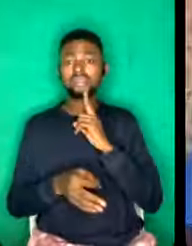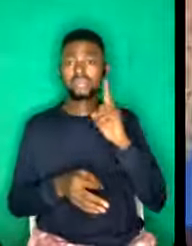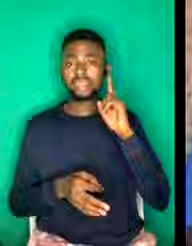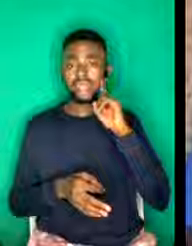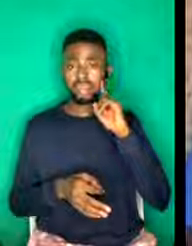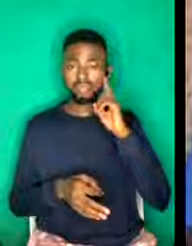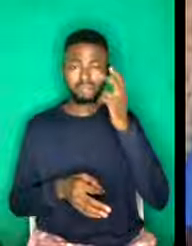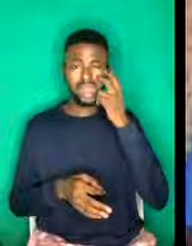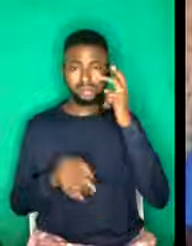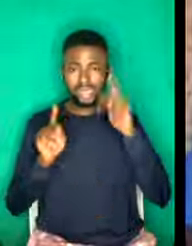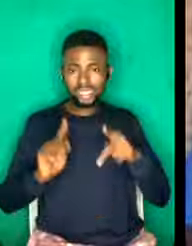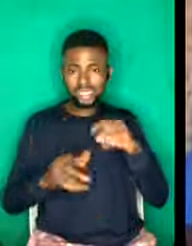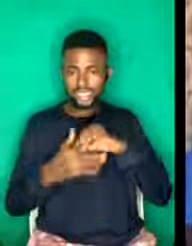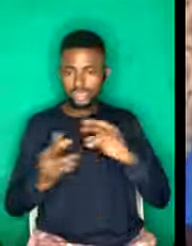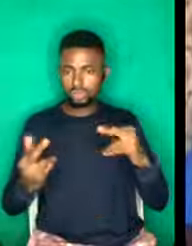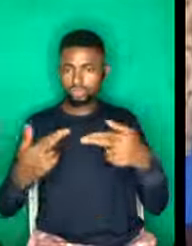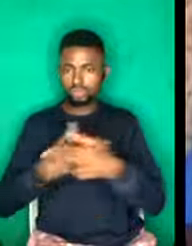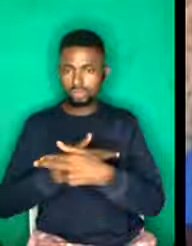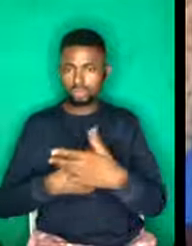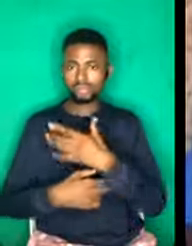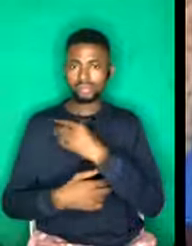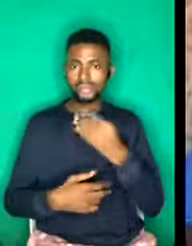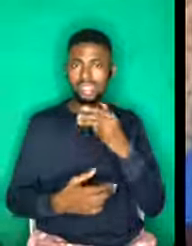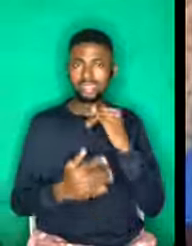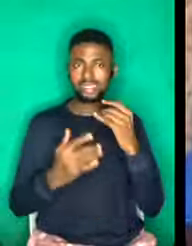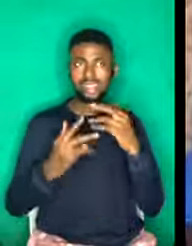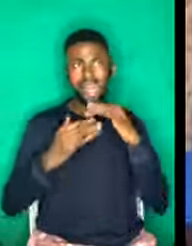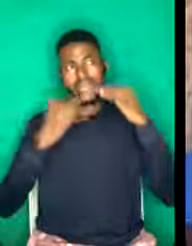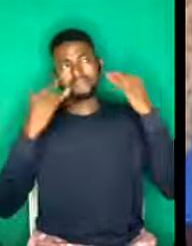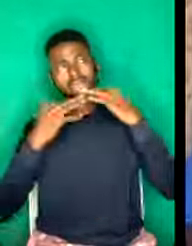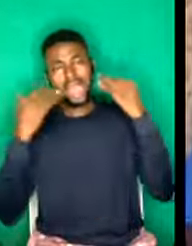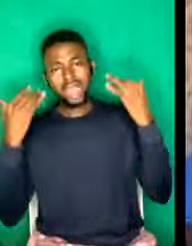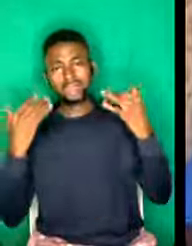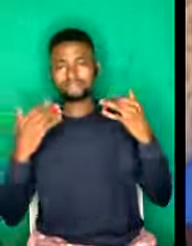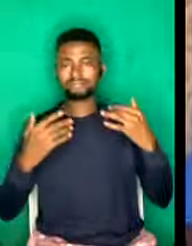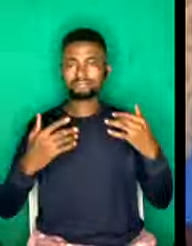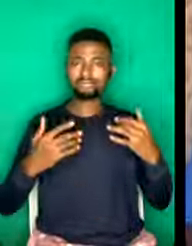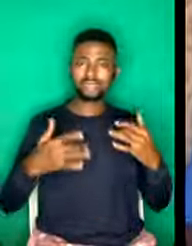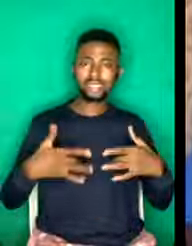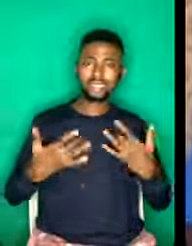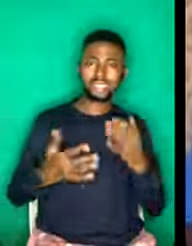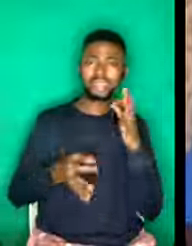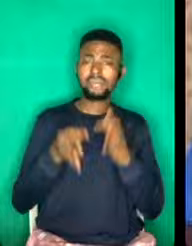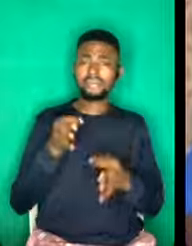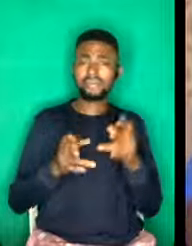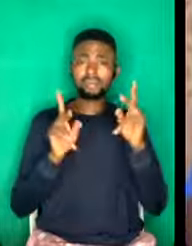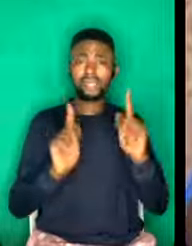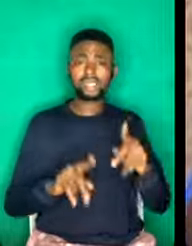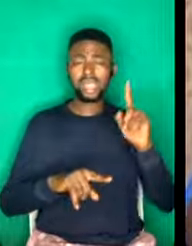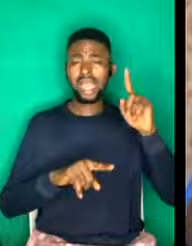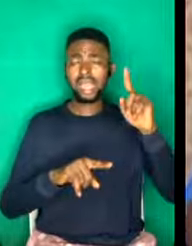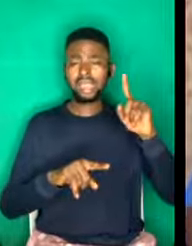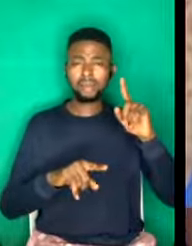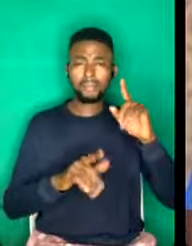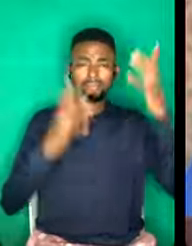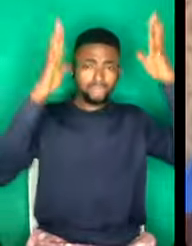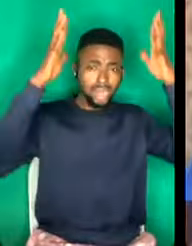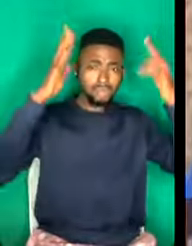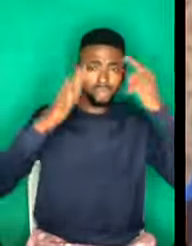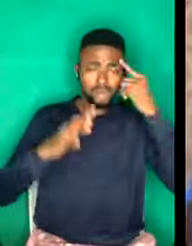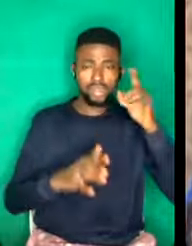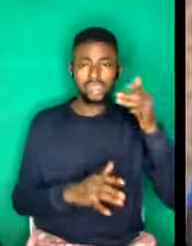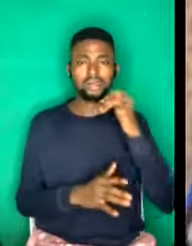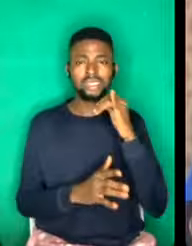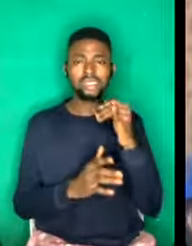the deaf-blind person cannot hear that cheering. If it's being clapped for, he cannot perceive it. So there's a tap to the body. There's